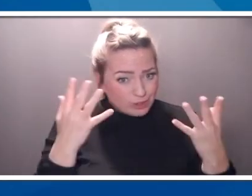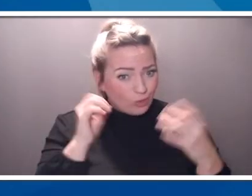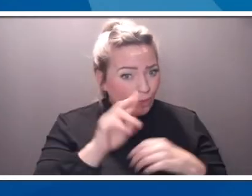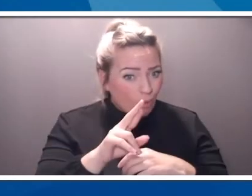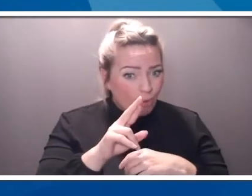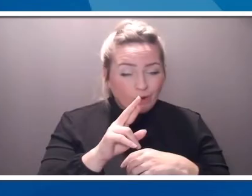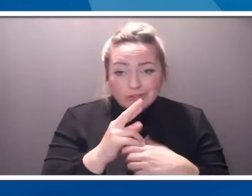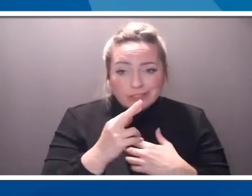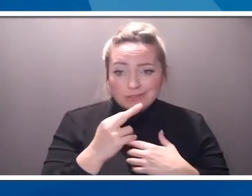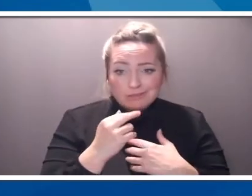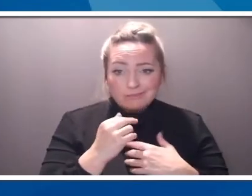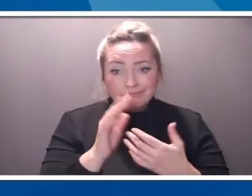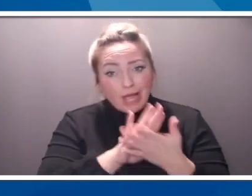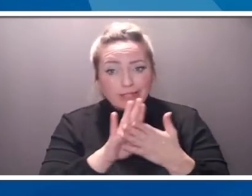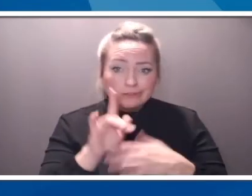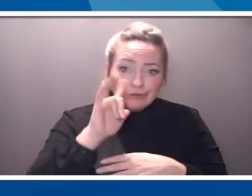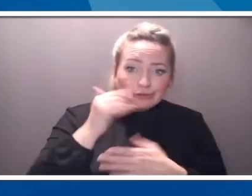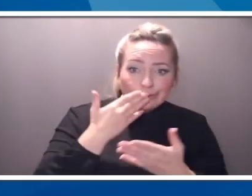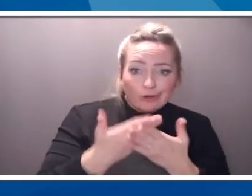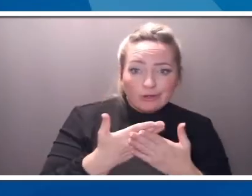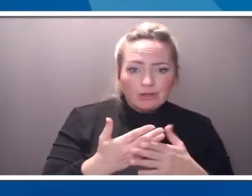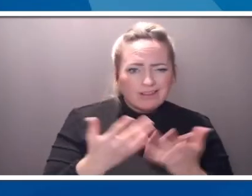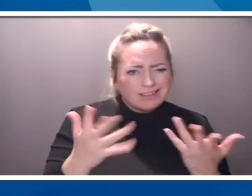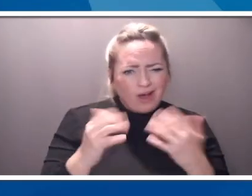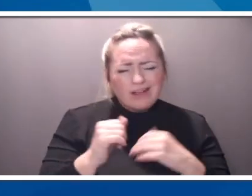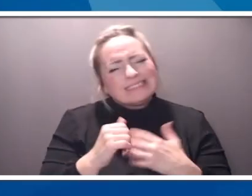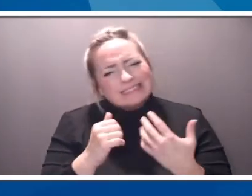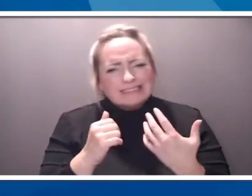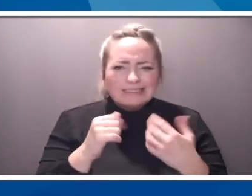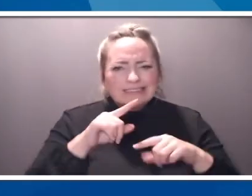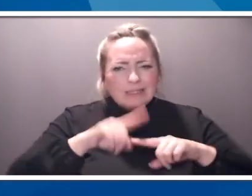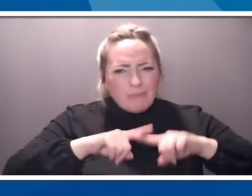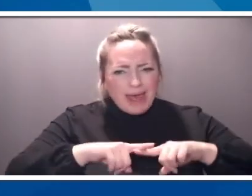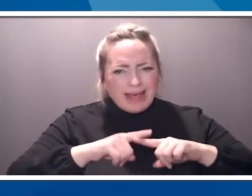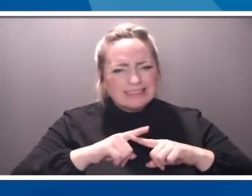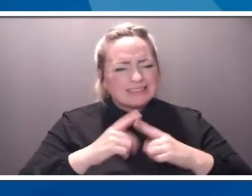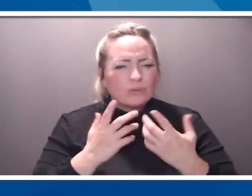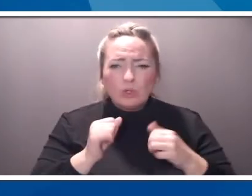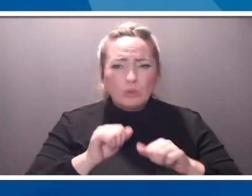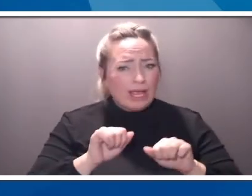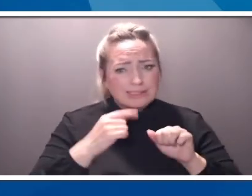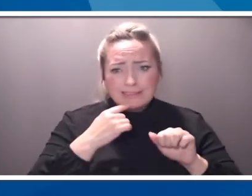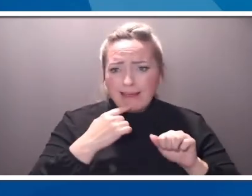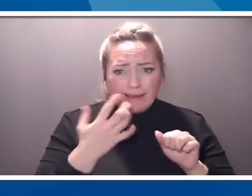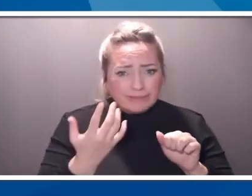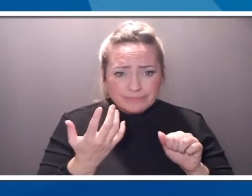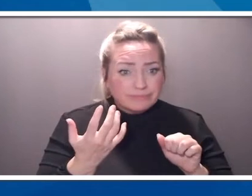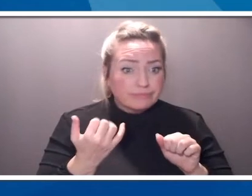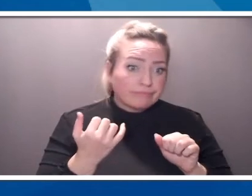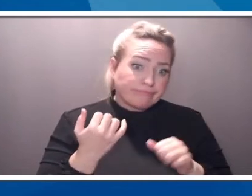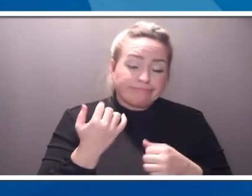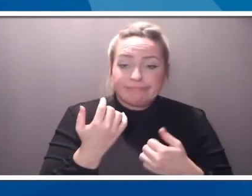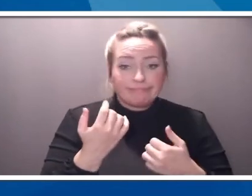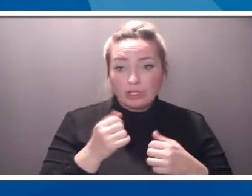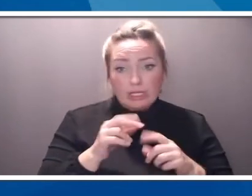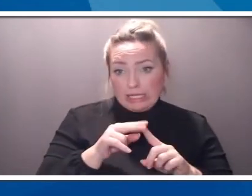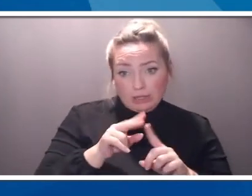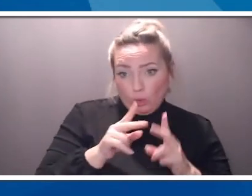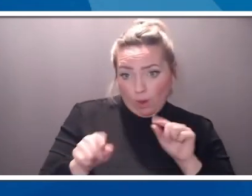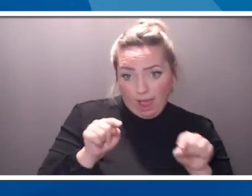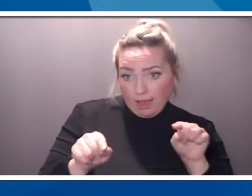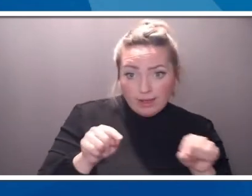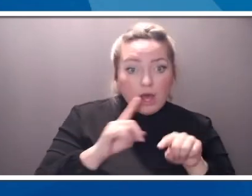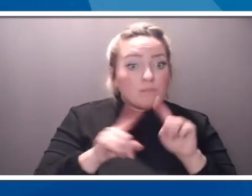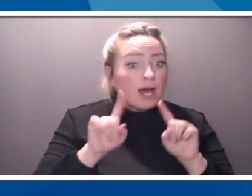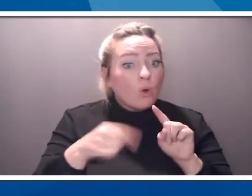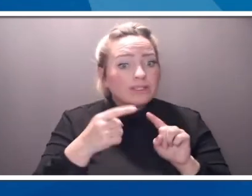Is it important information, or is it just eye candy? So there is certainly a cutoff point somewhere where you could argue, well, you